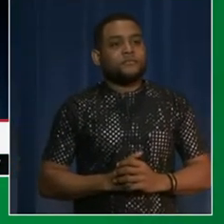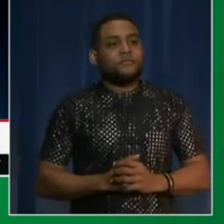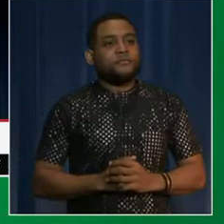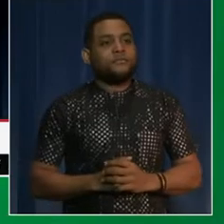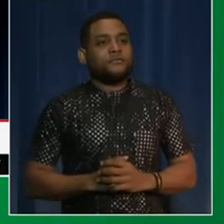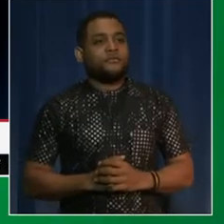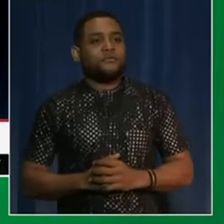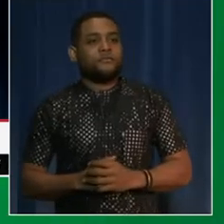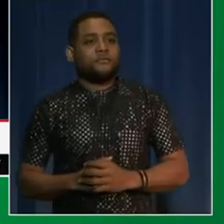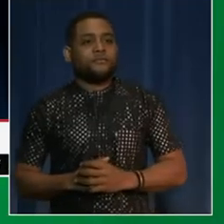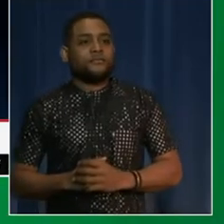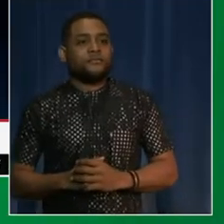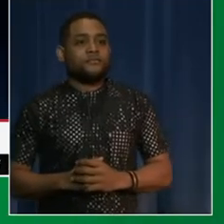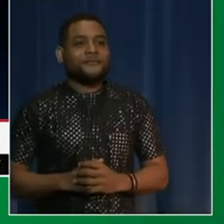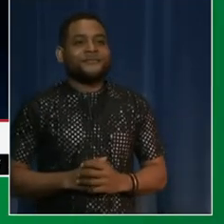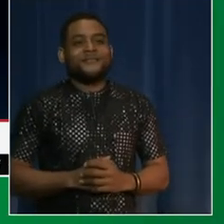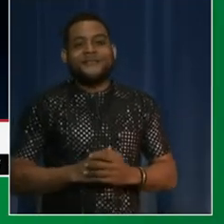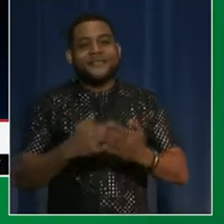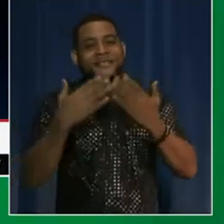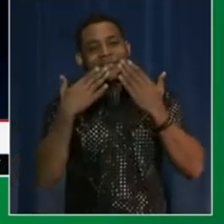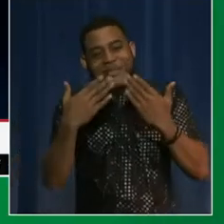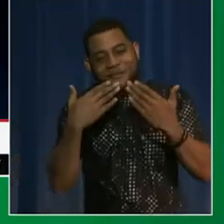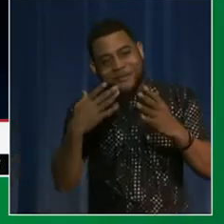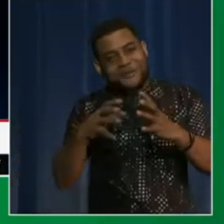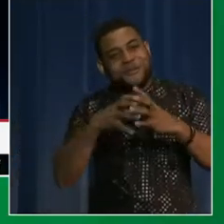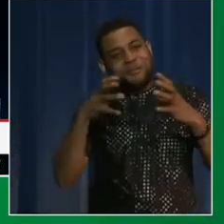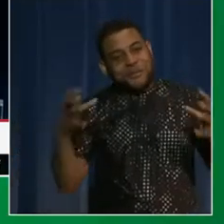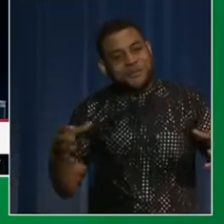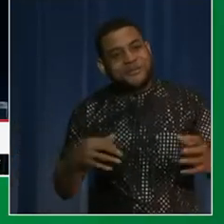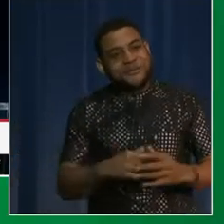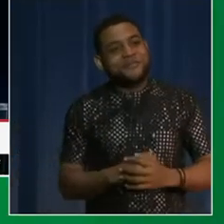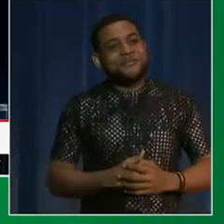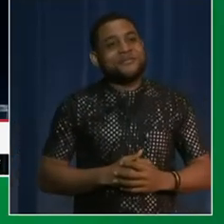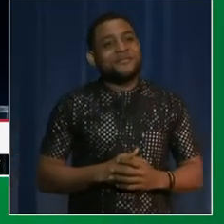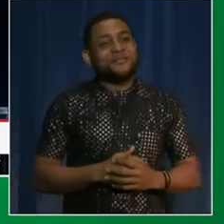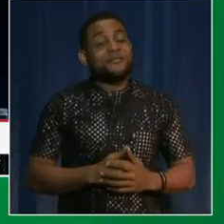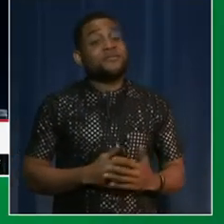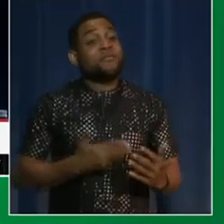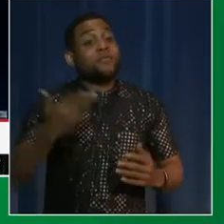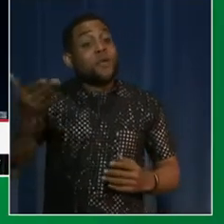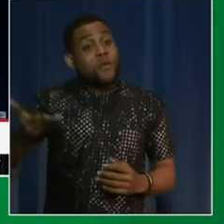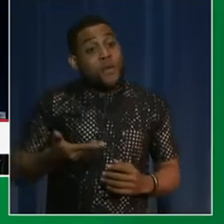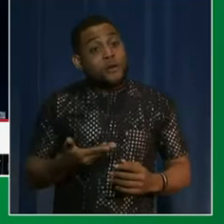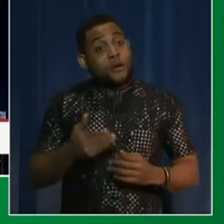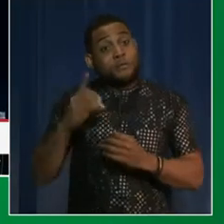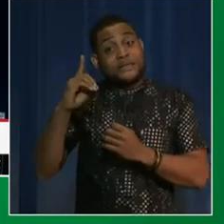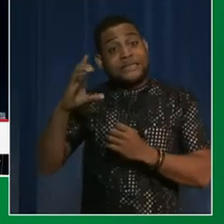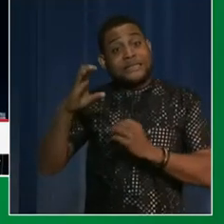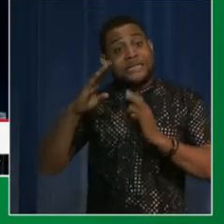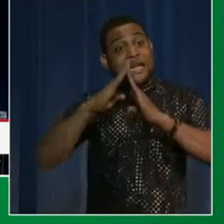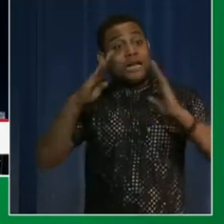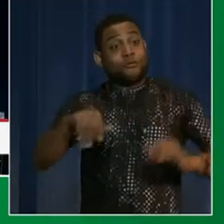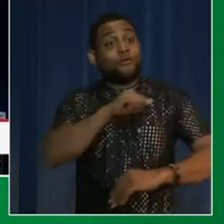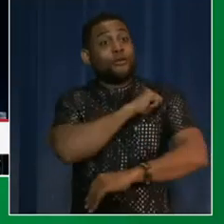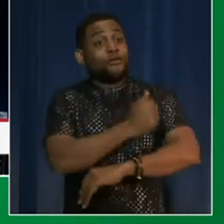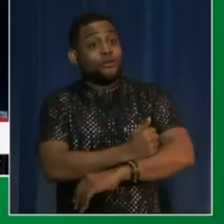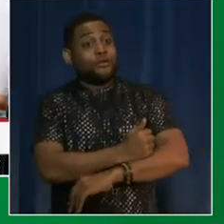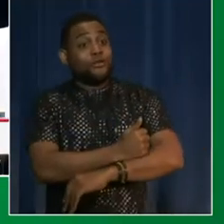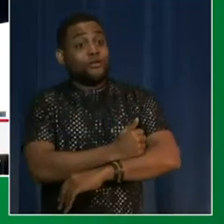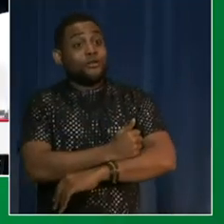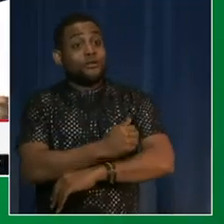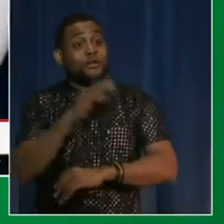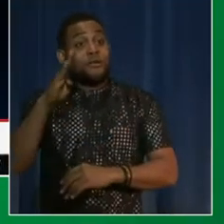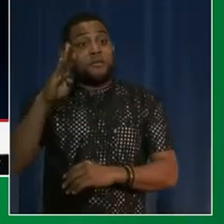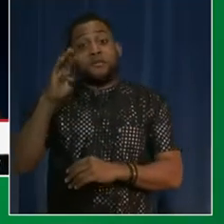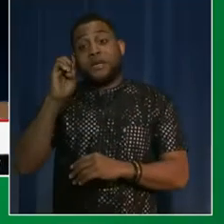Drew, thanks a lot for that. Right now, let's bring up DC Housing Authority Director Brenda Donald, good friend.